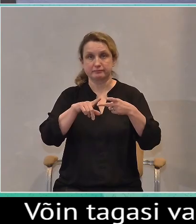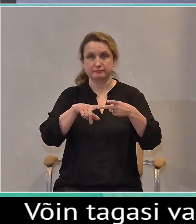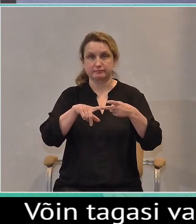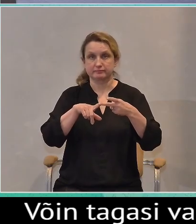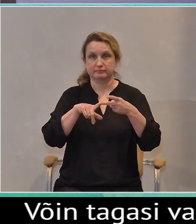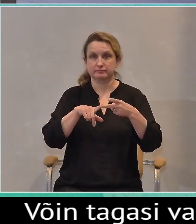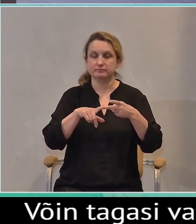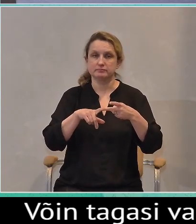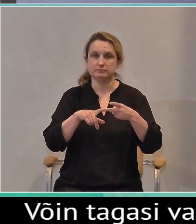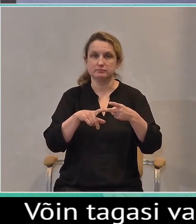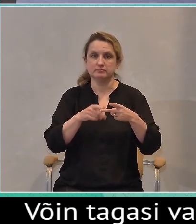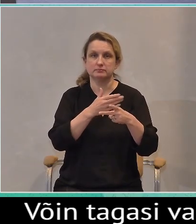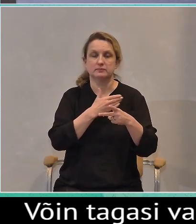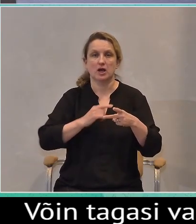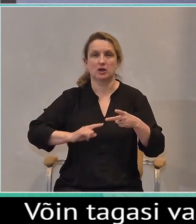are requesting